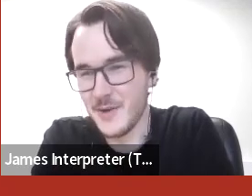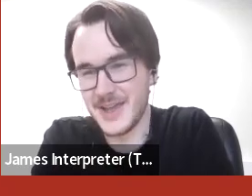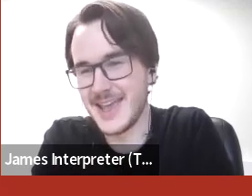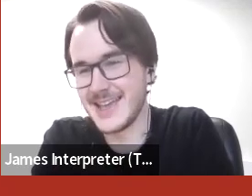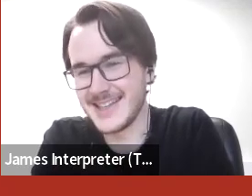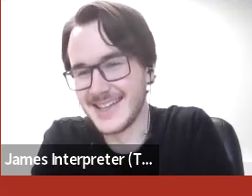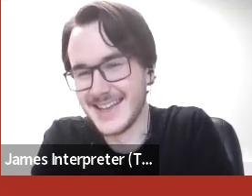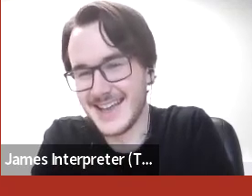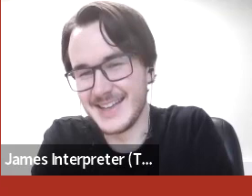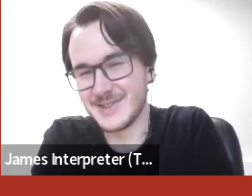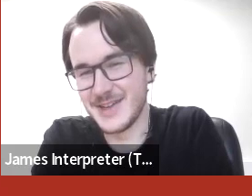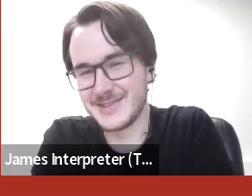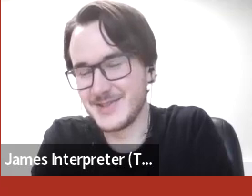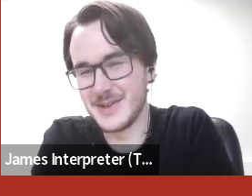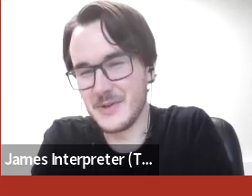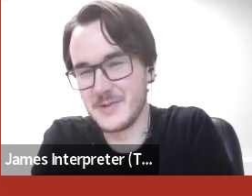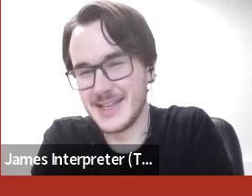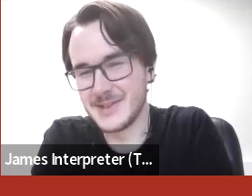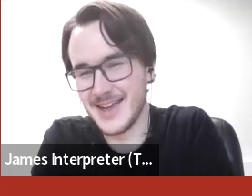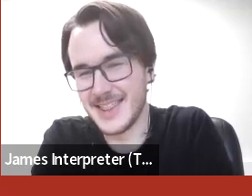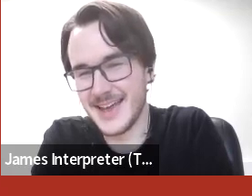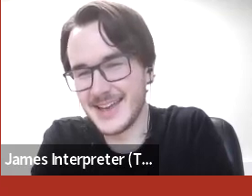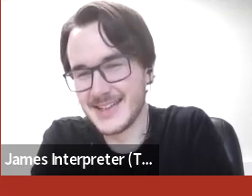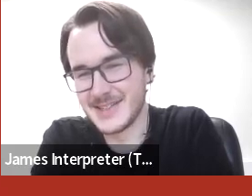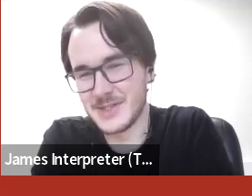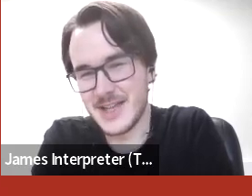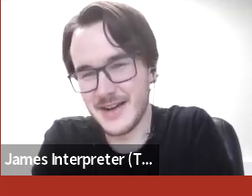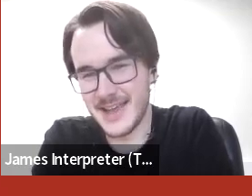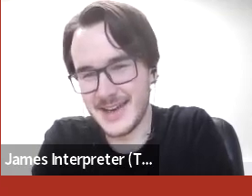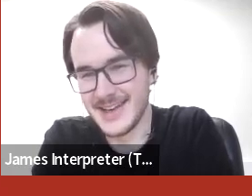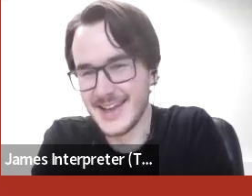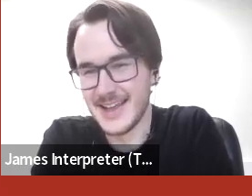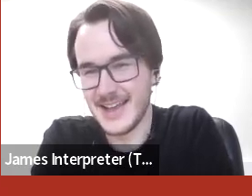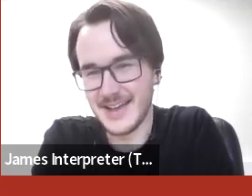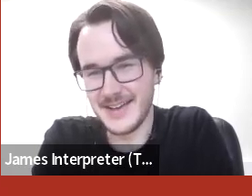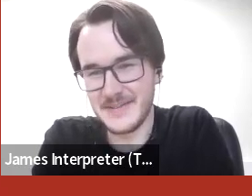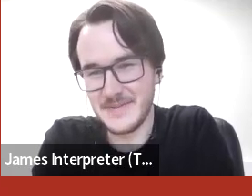side. We hate it. It's no, I really don't like that. Someone staring in.